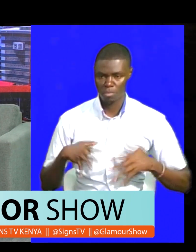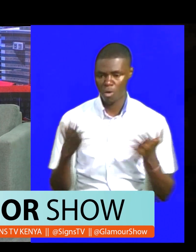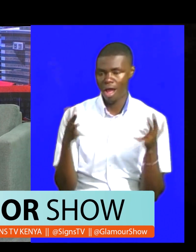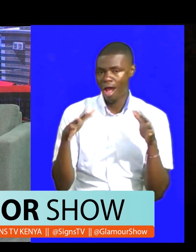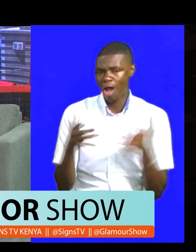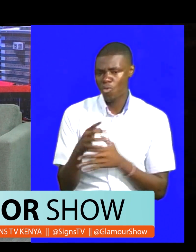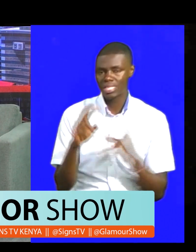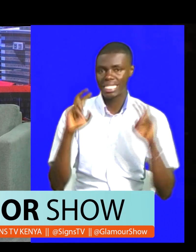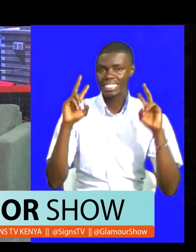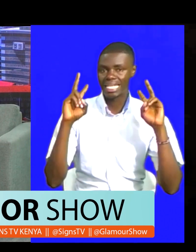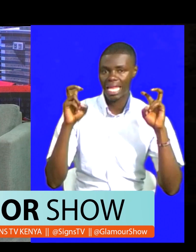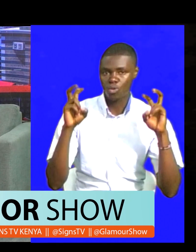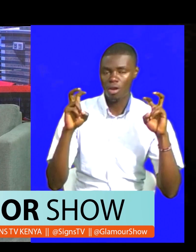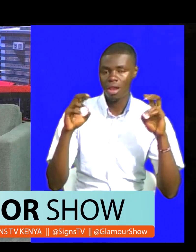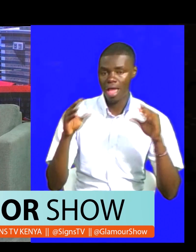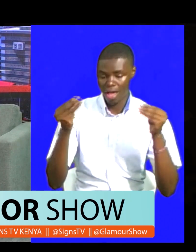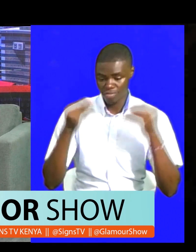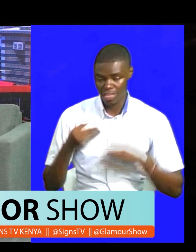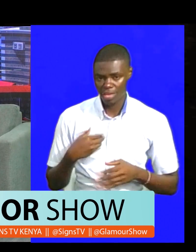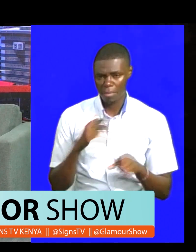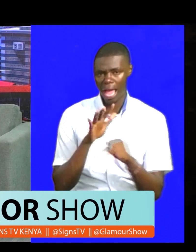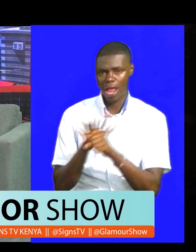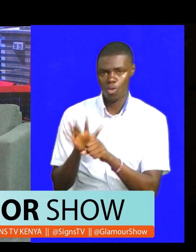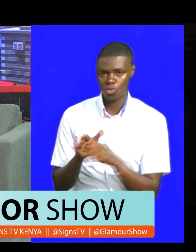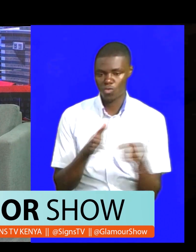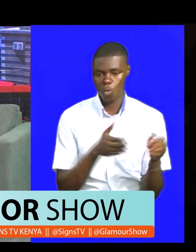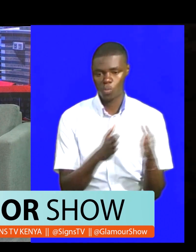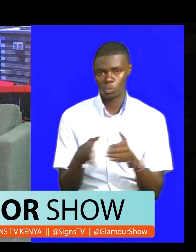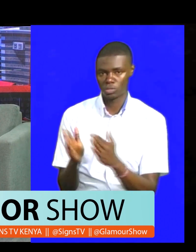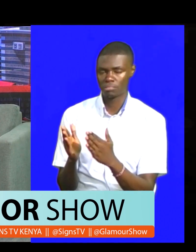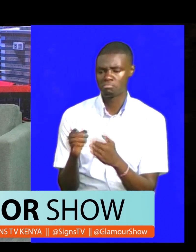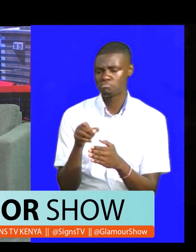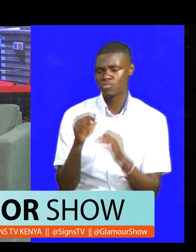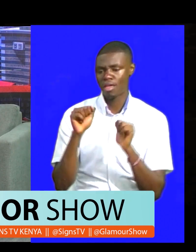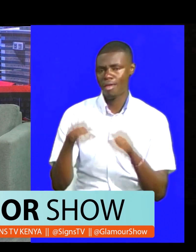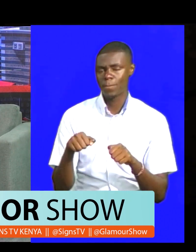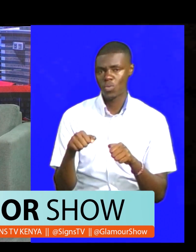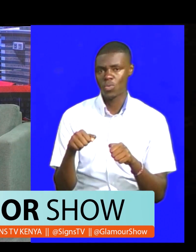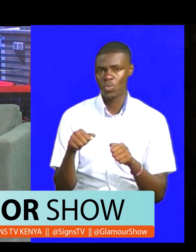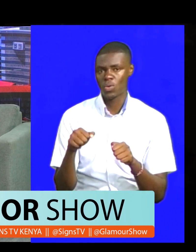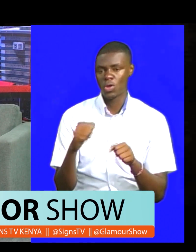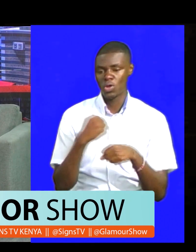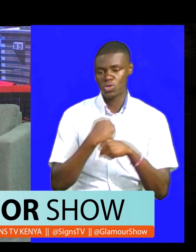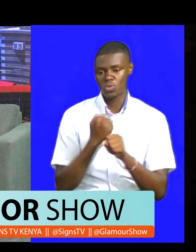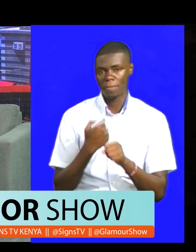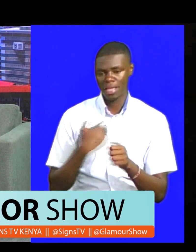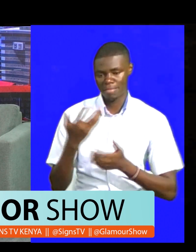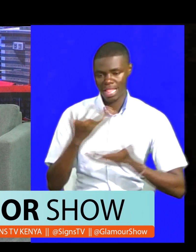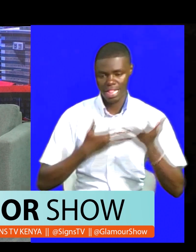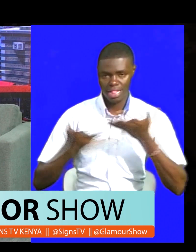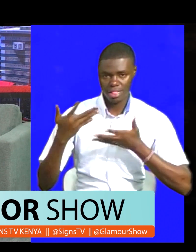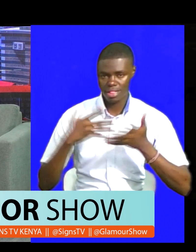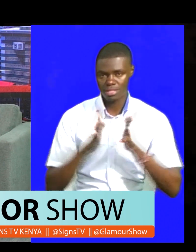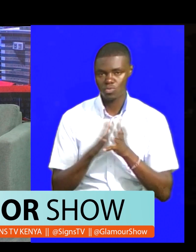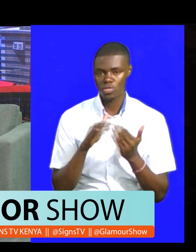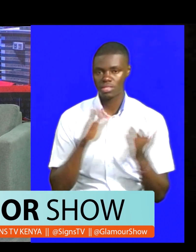this title has given me a lot of opportunities. It has been able to make me interact with more